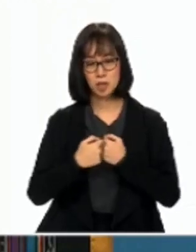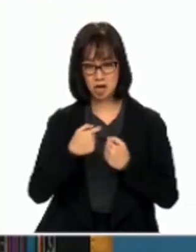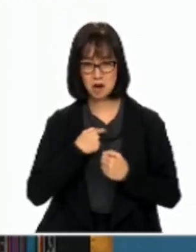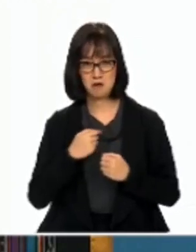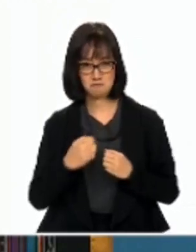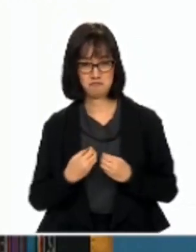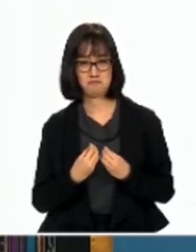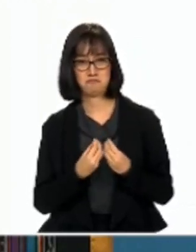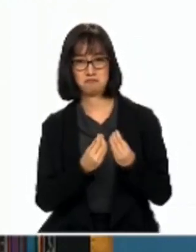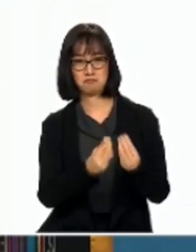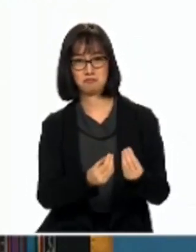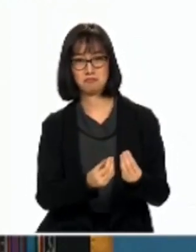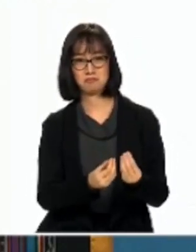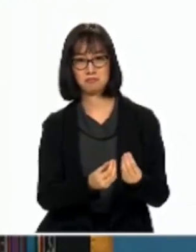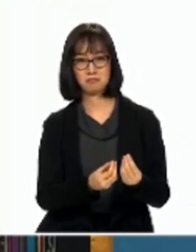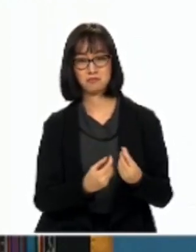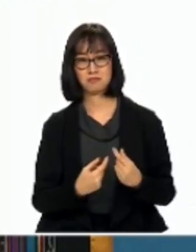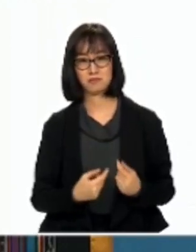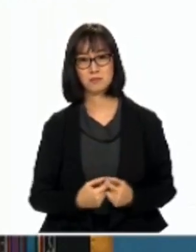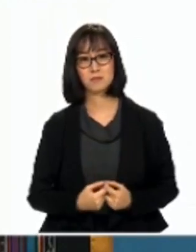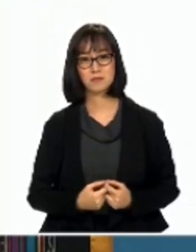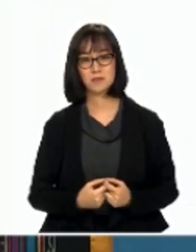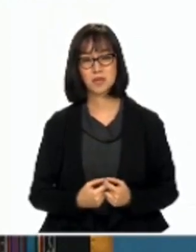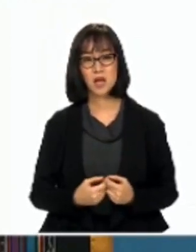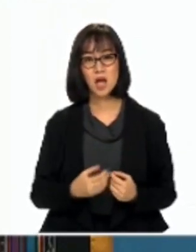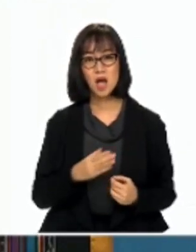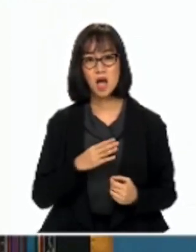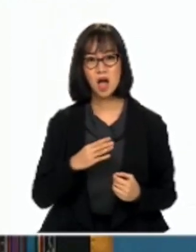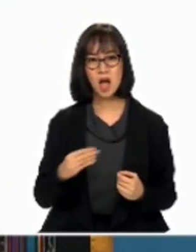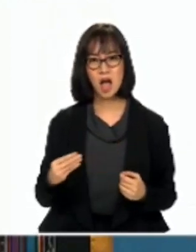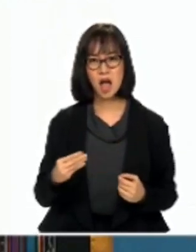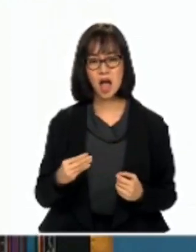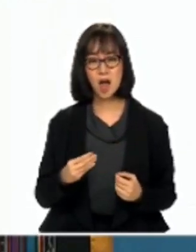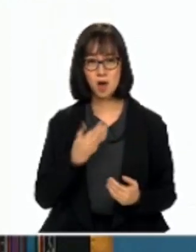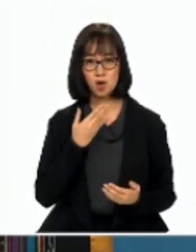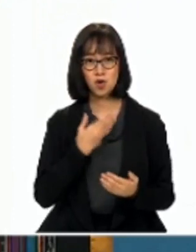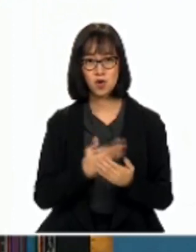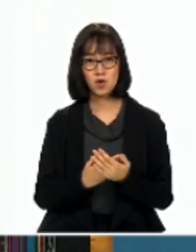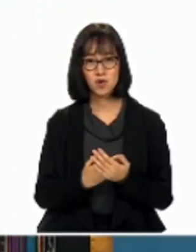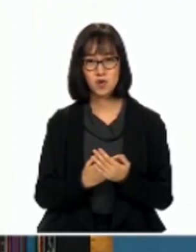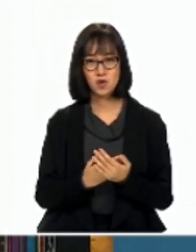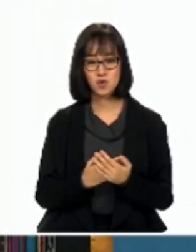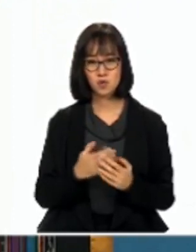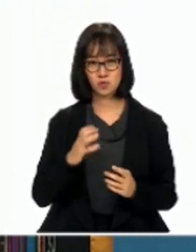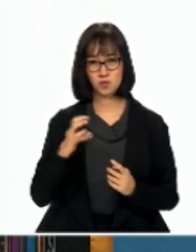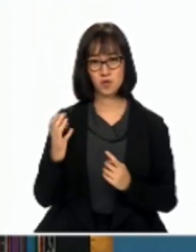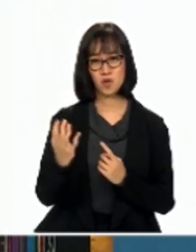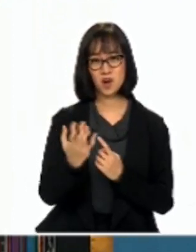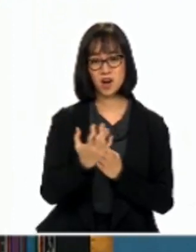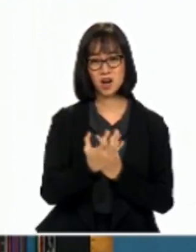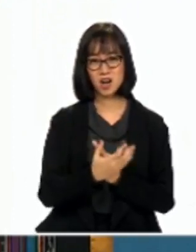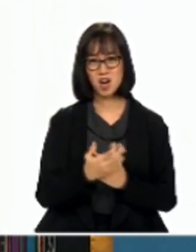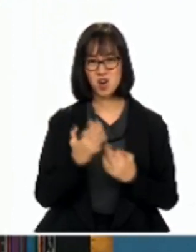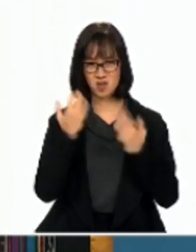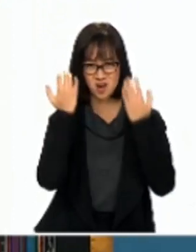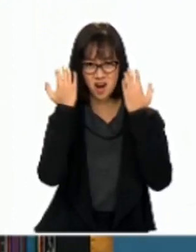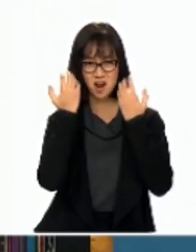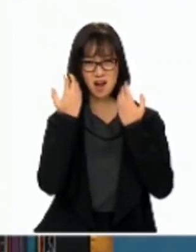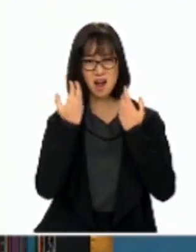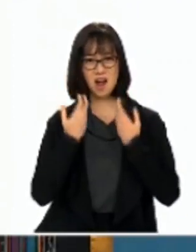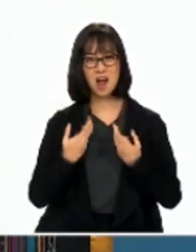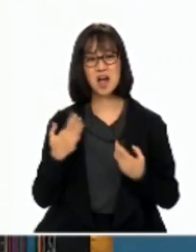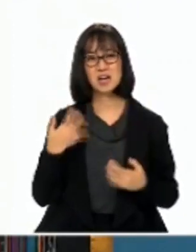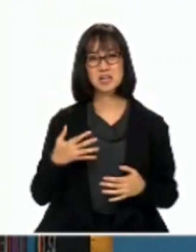And an air condition during hot weather. And a conjugal visits